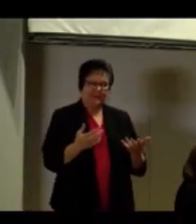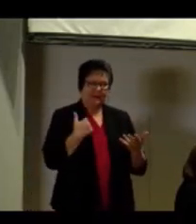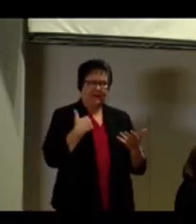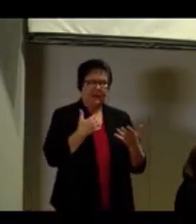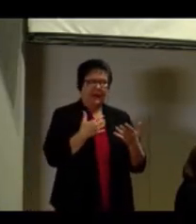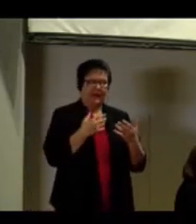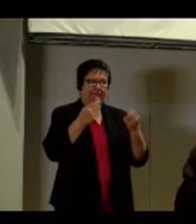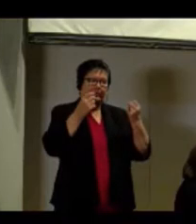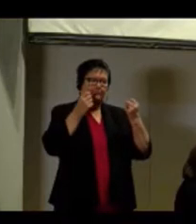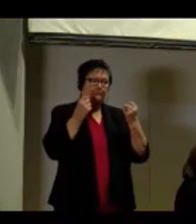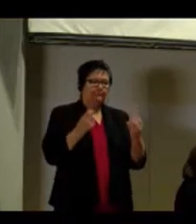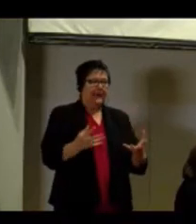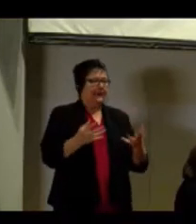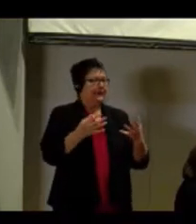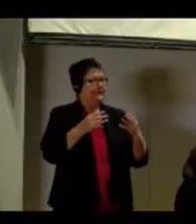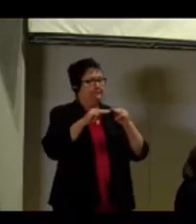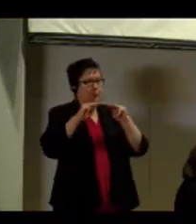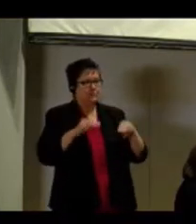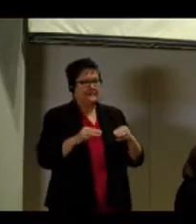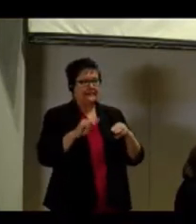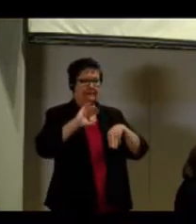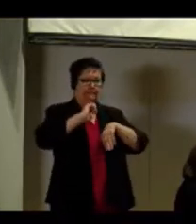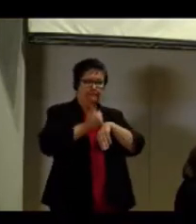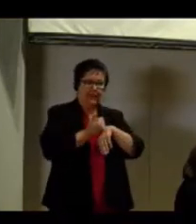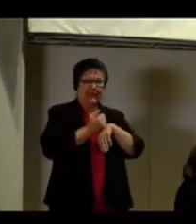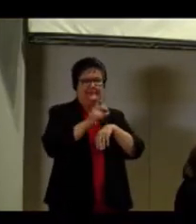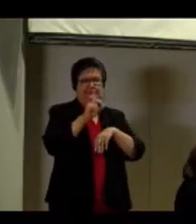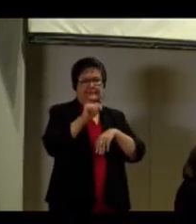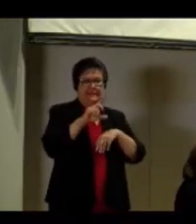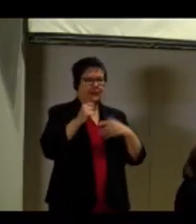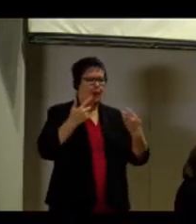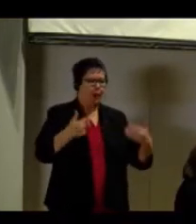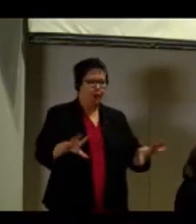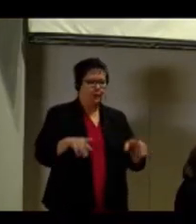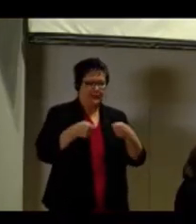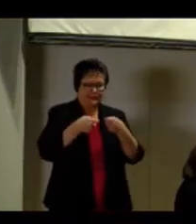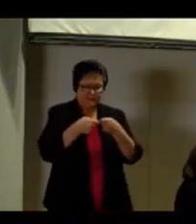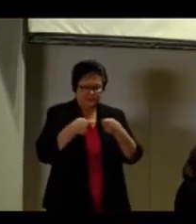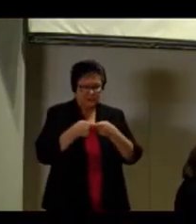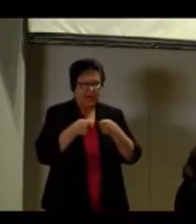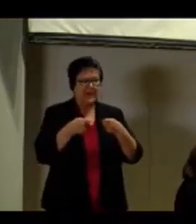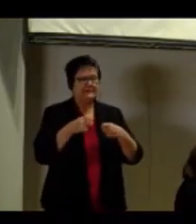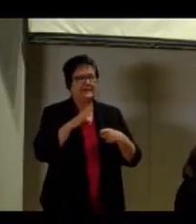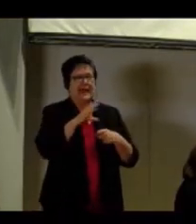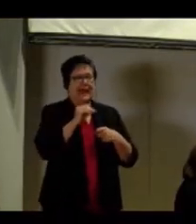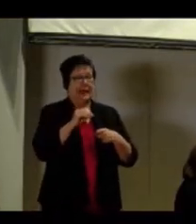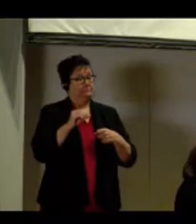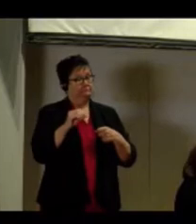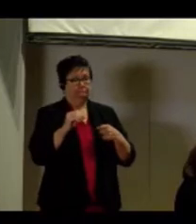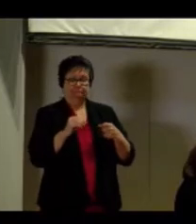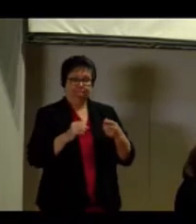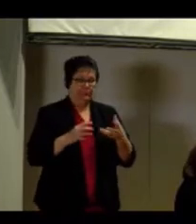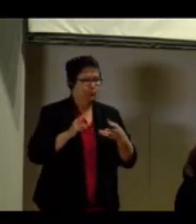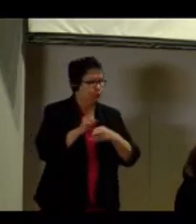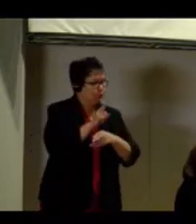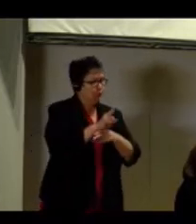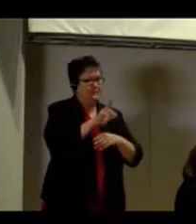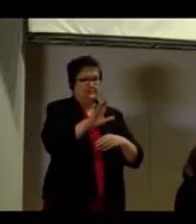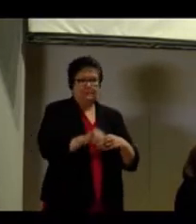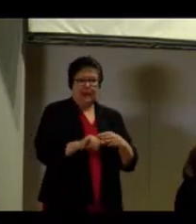of museum-based data that is in digital form and is concatenated by organizations